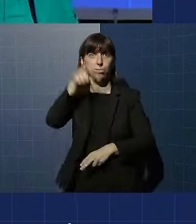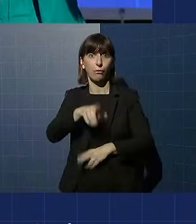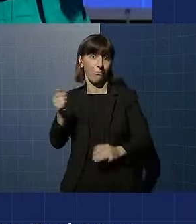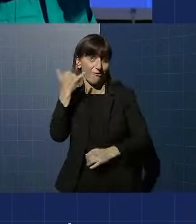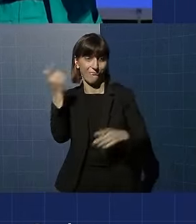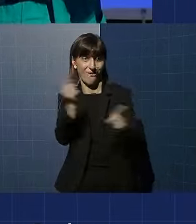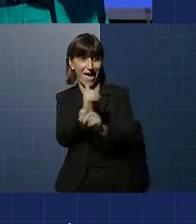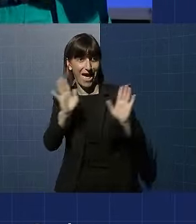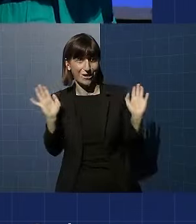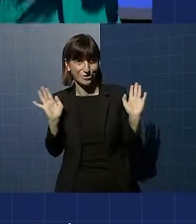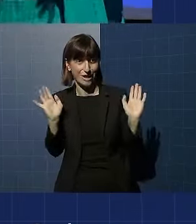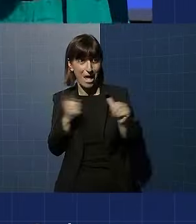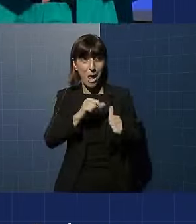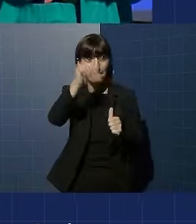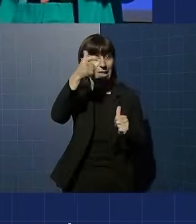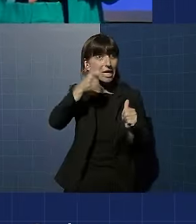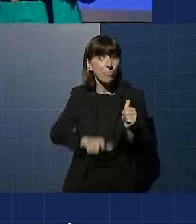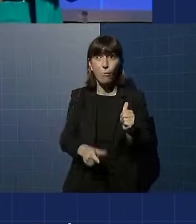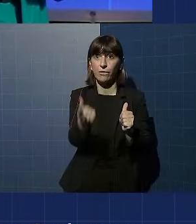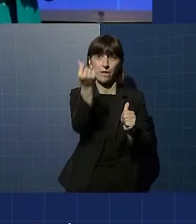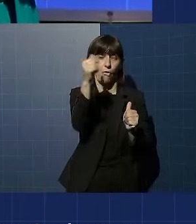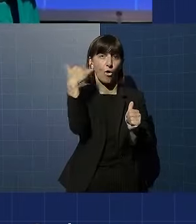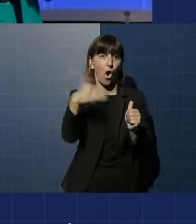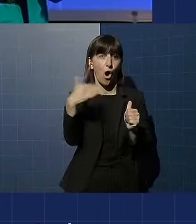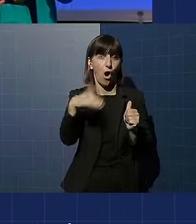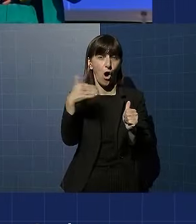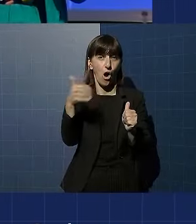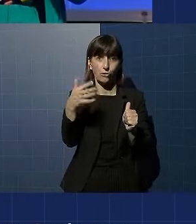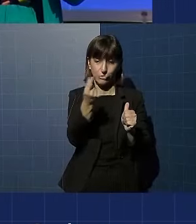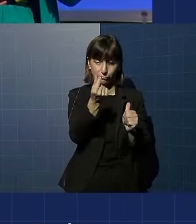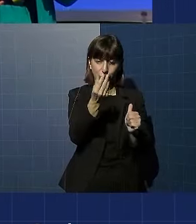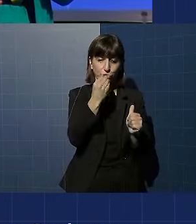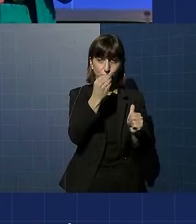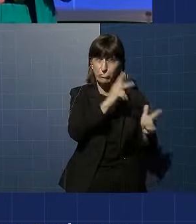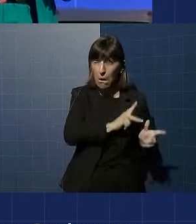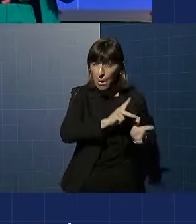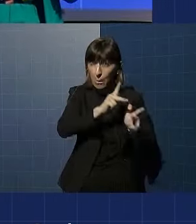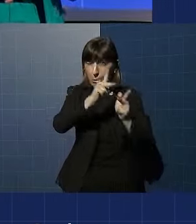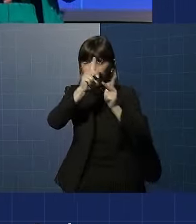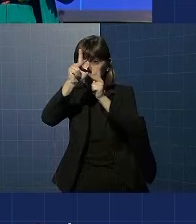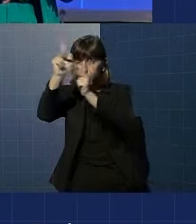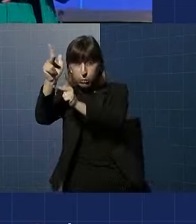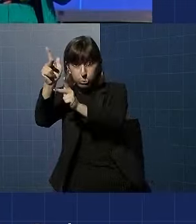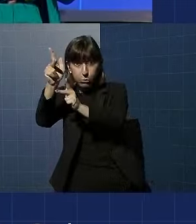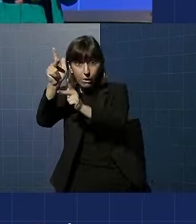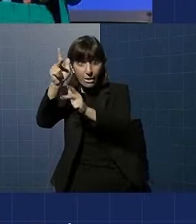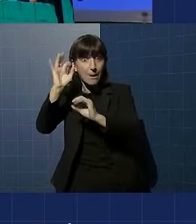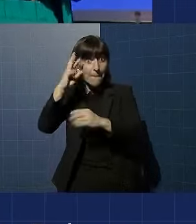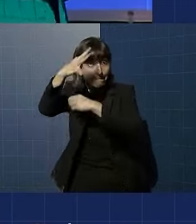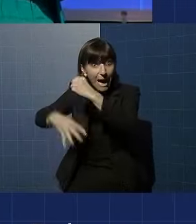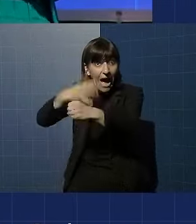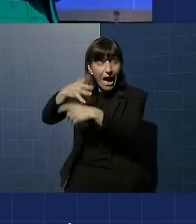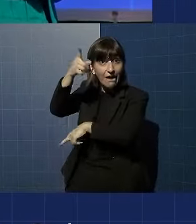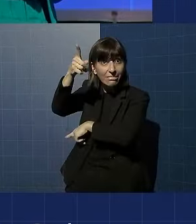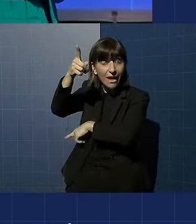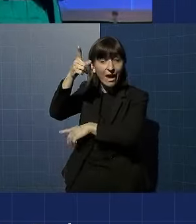And if we think of a mission to Mars, we need to have the food there for a very long period of time. So it needs to stay healthy. It needs to